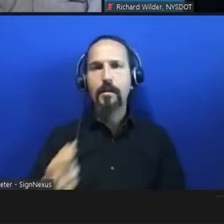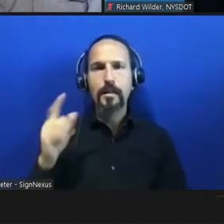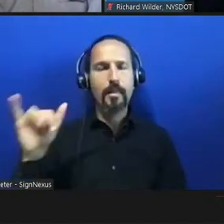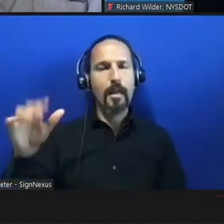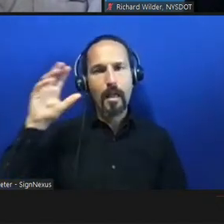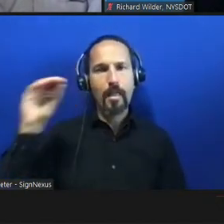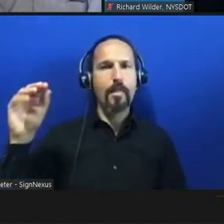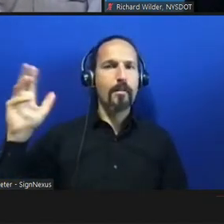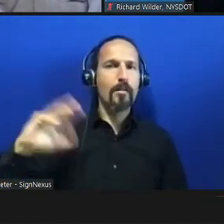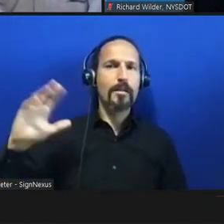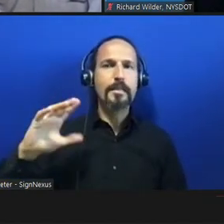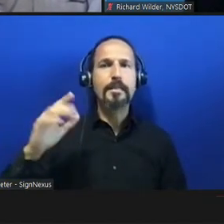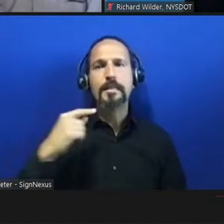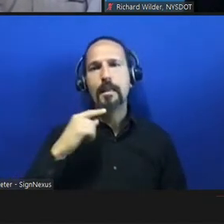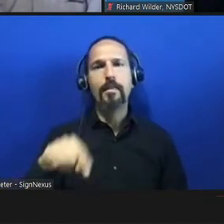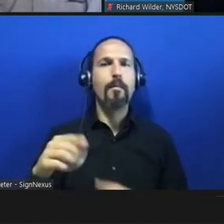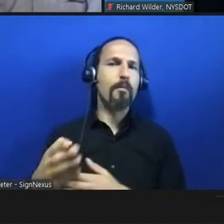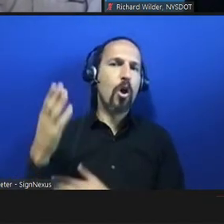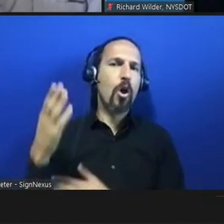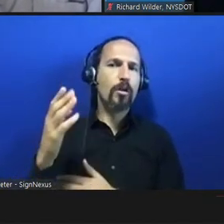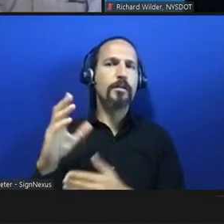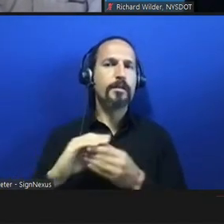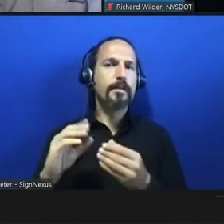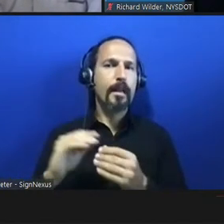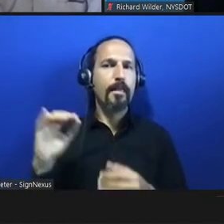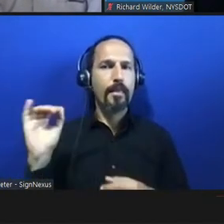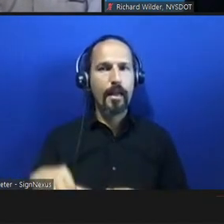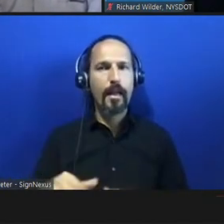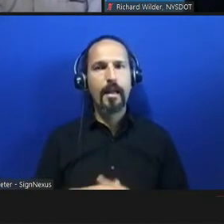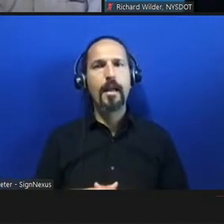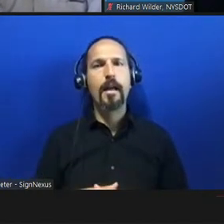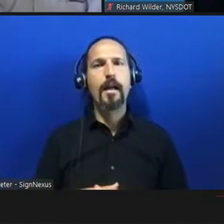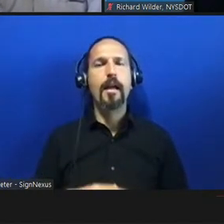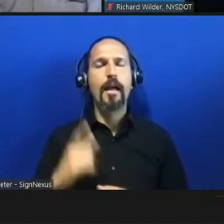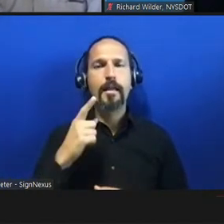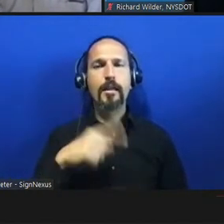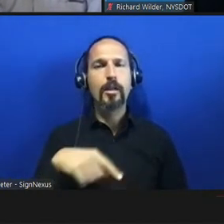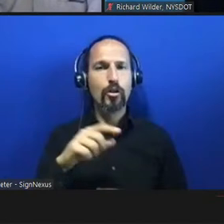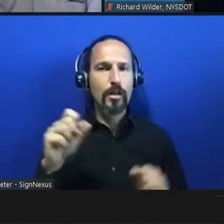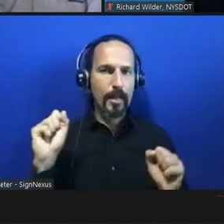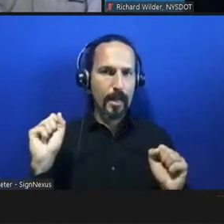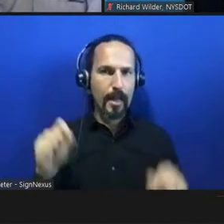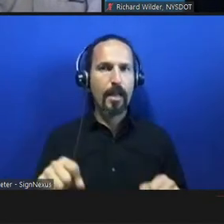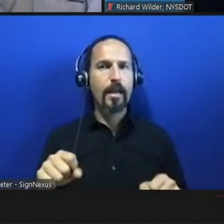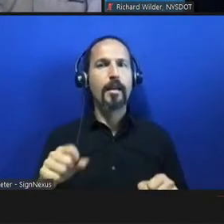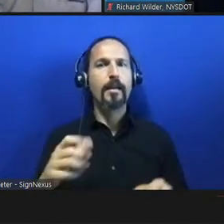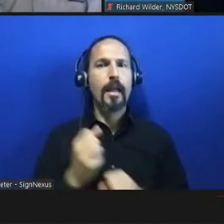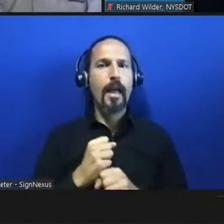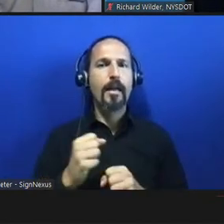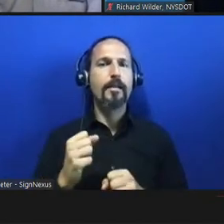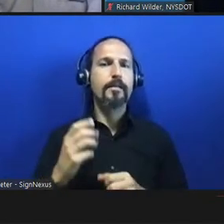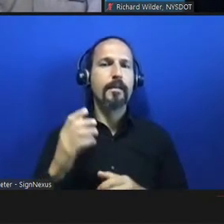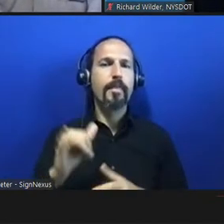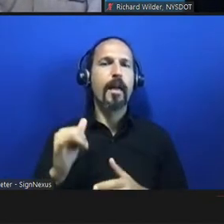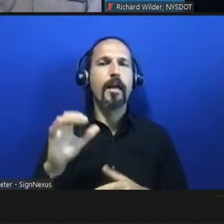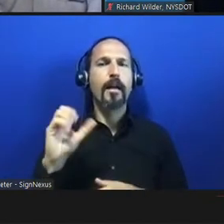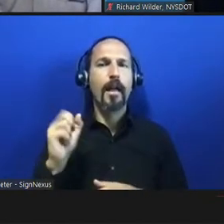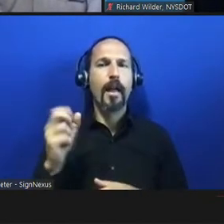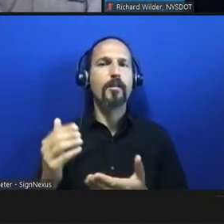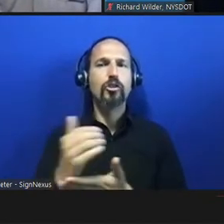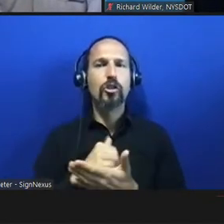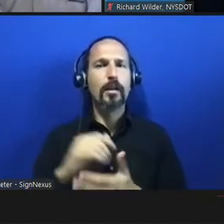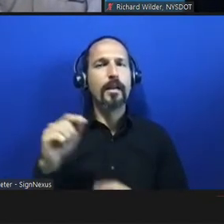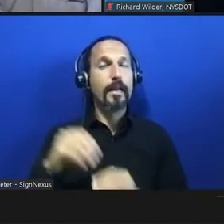gentleman very early on this morning who also expressed this I think there is a way that for you guys to grab some cash in Zurich they have a system